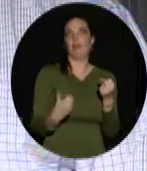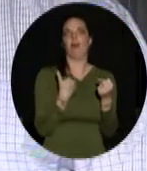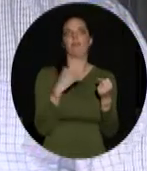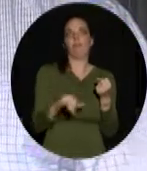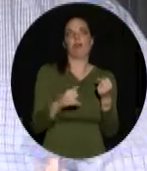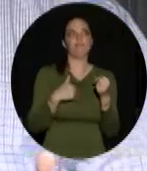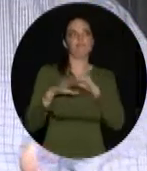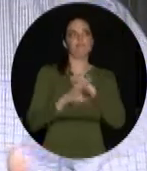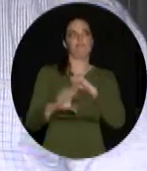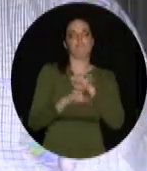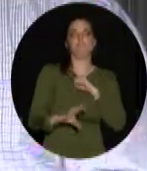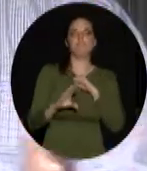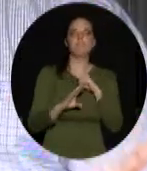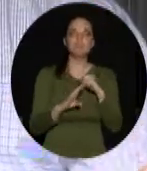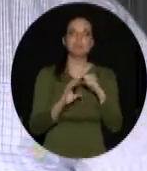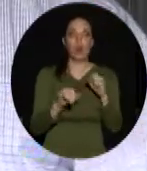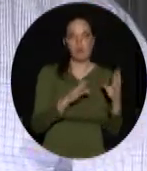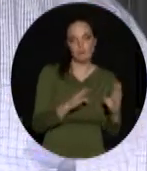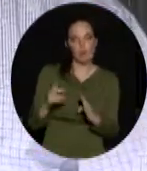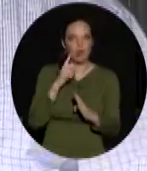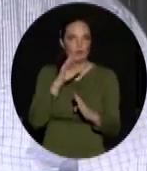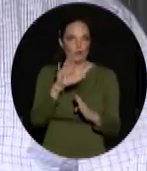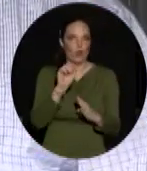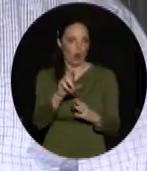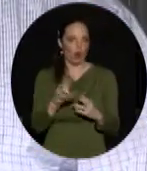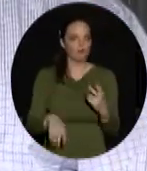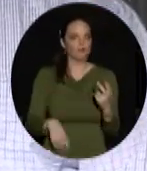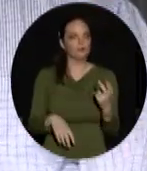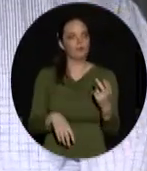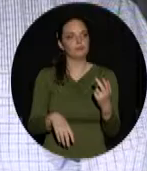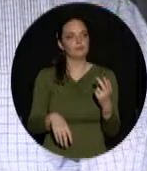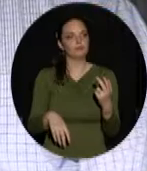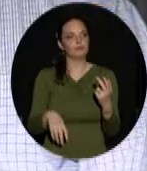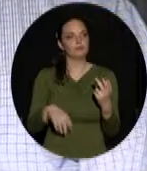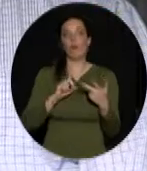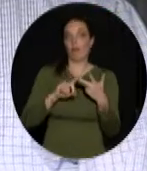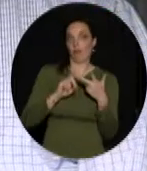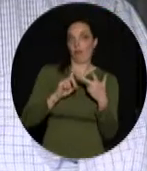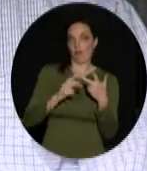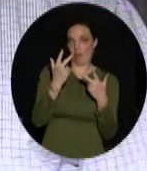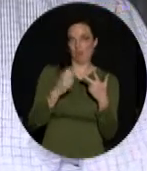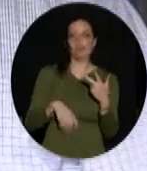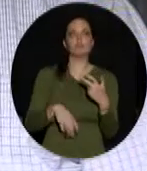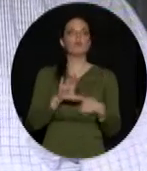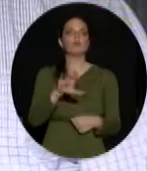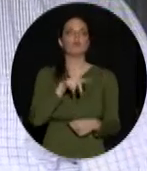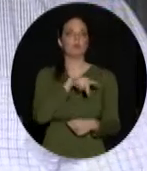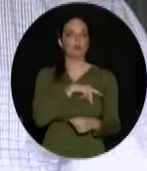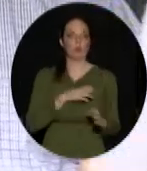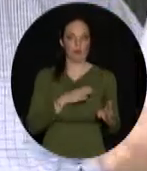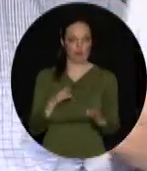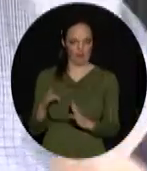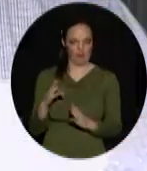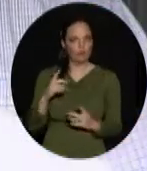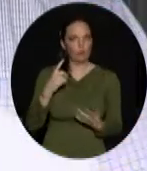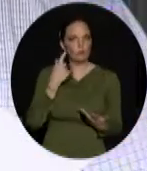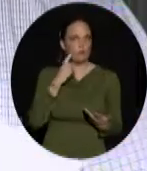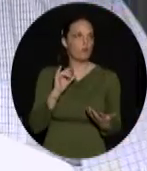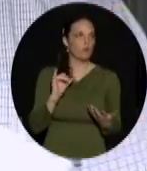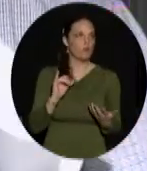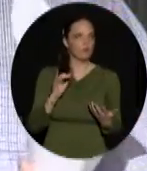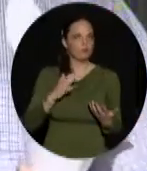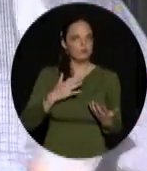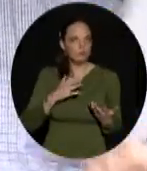sort of protection and all those preparations in your car. Number 3, your personal preparedness in terms of your